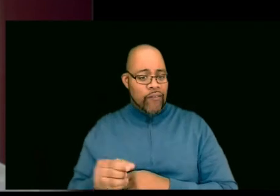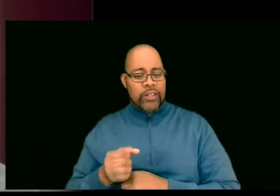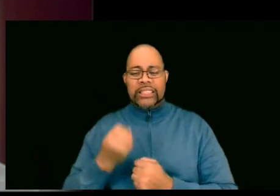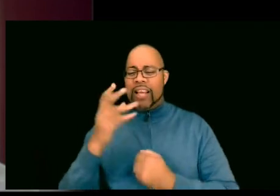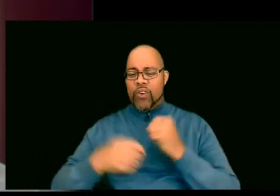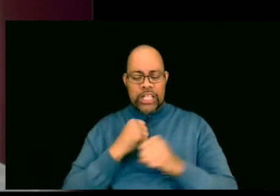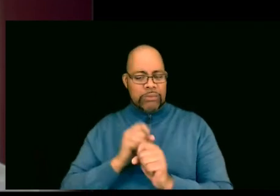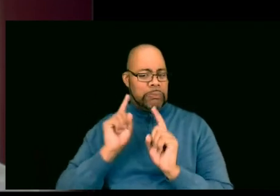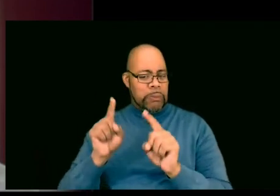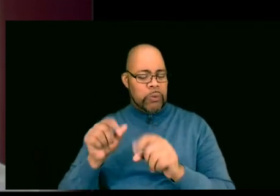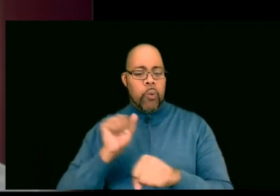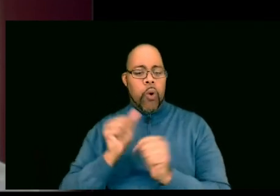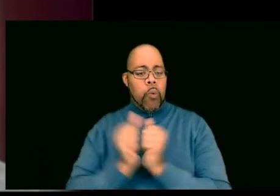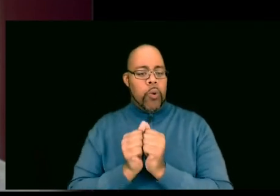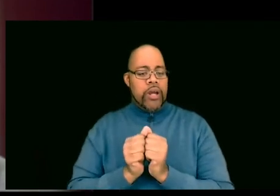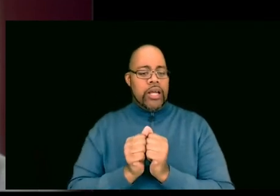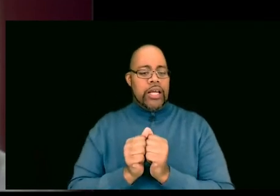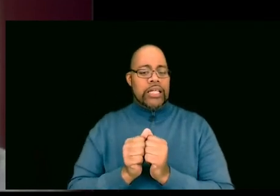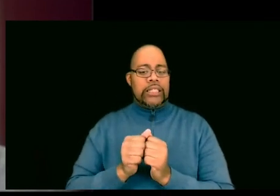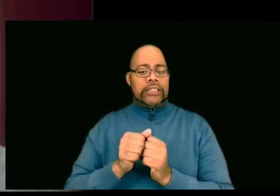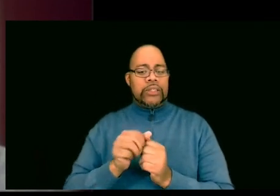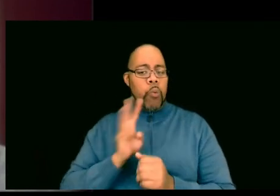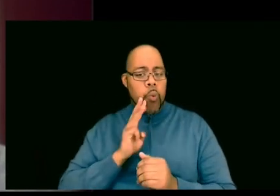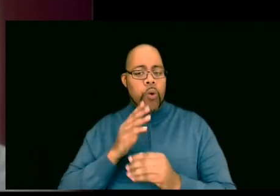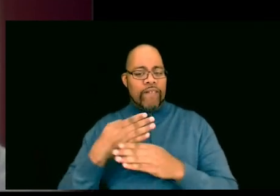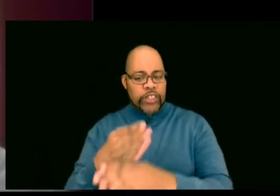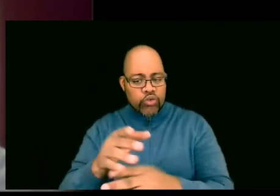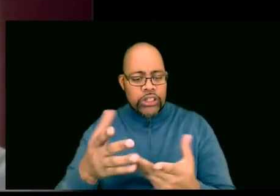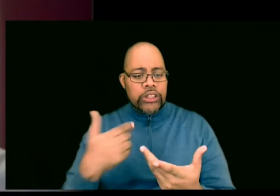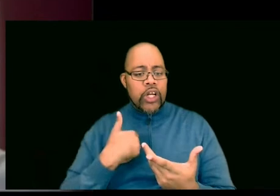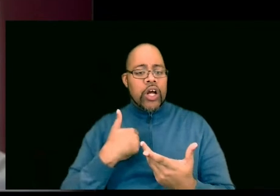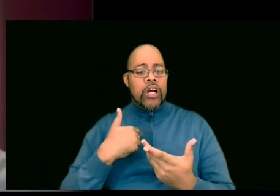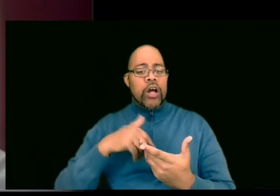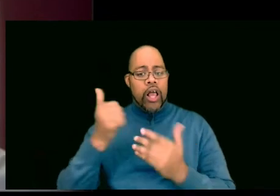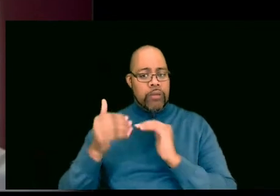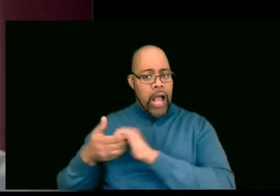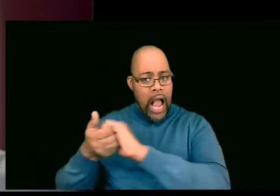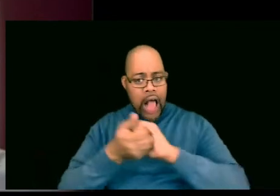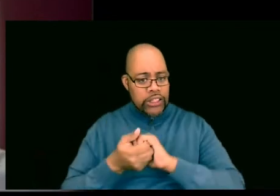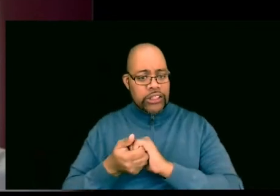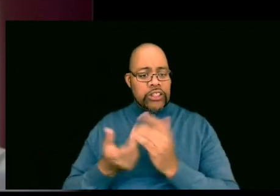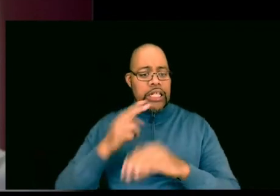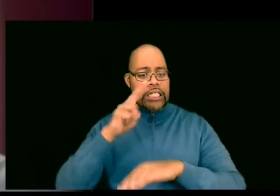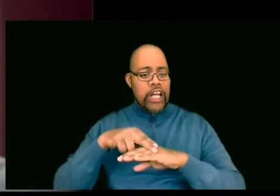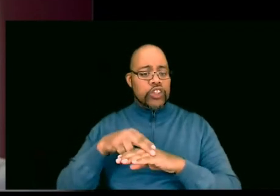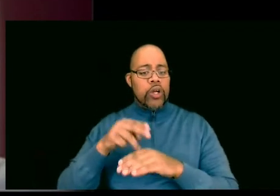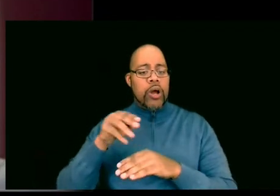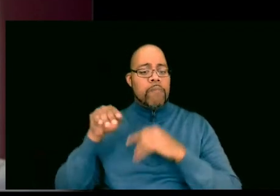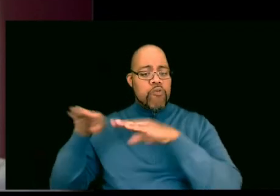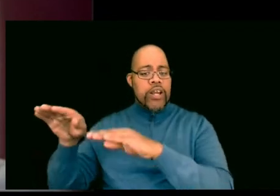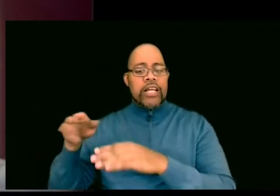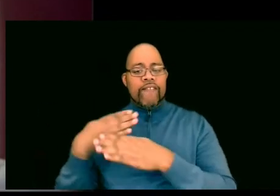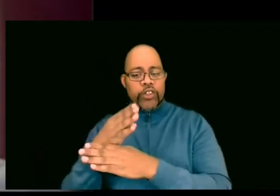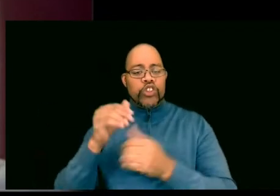Africa over several years to work with sea fisheries, our counterpart, so to say, to the National